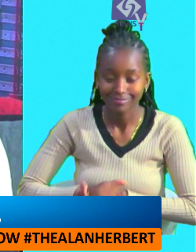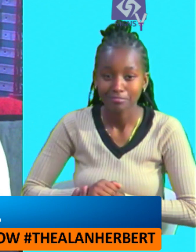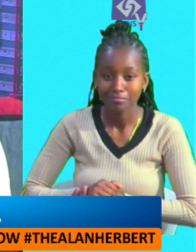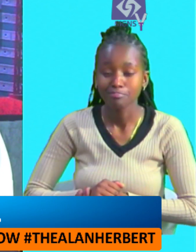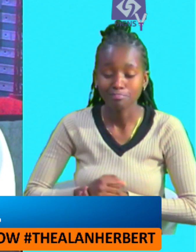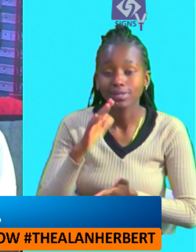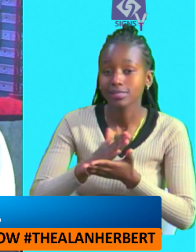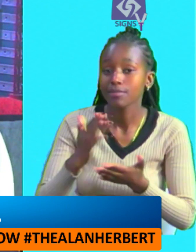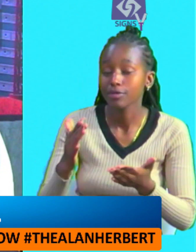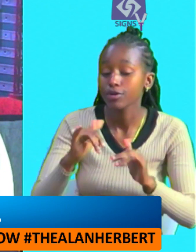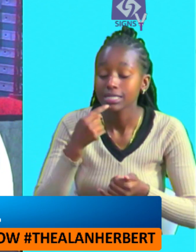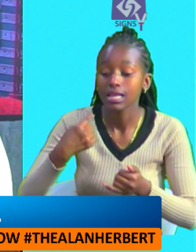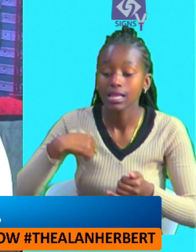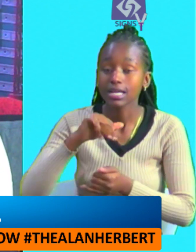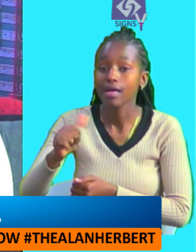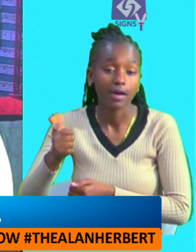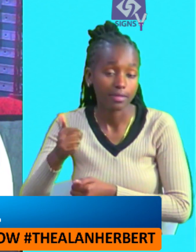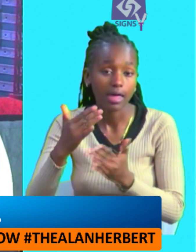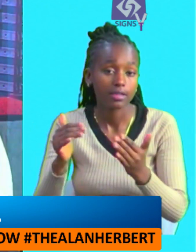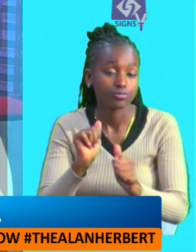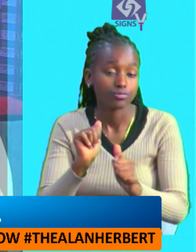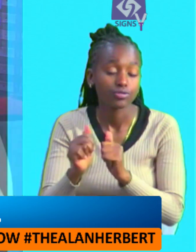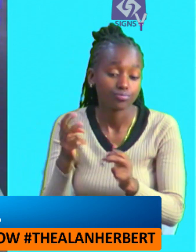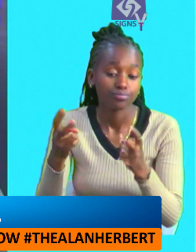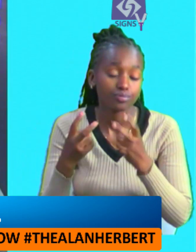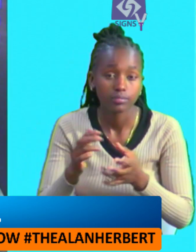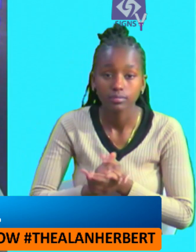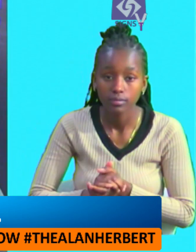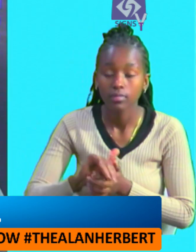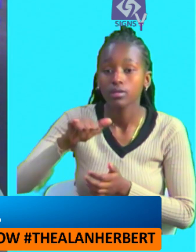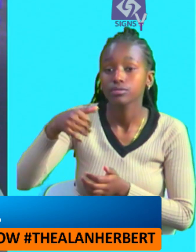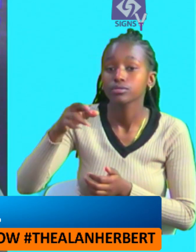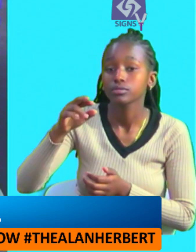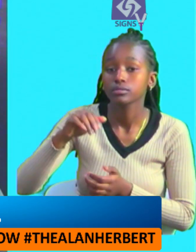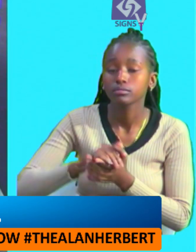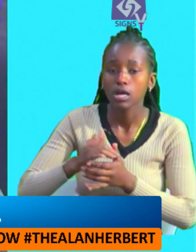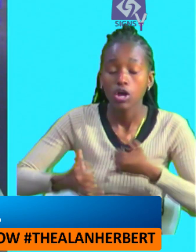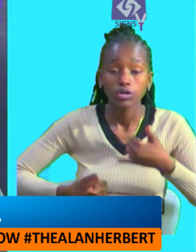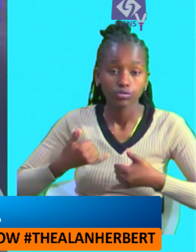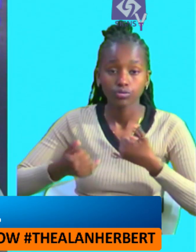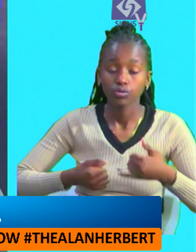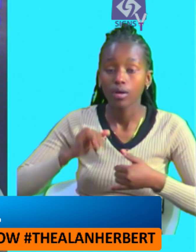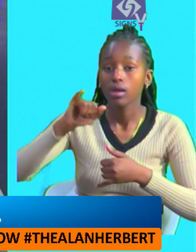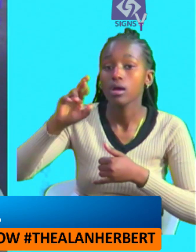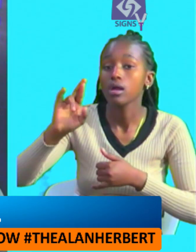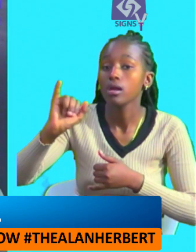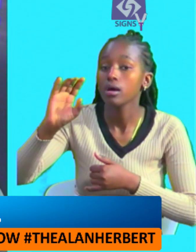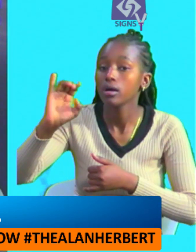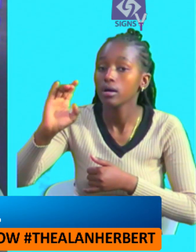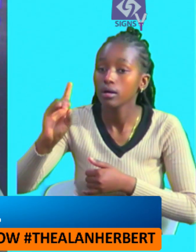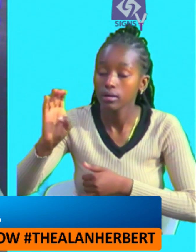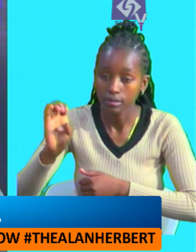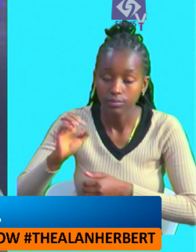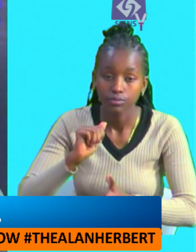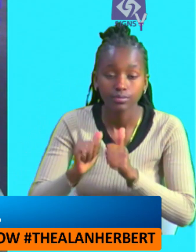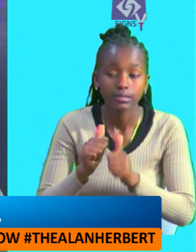Yes. Sasa unaona. You seem mesmerized. Any other podcast that you've been listening to?